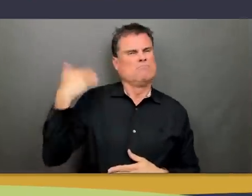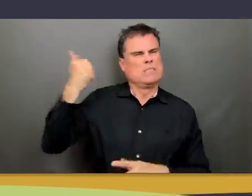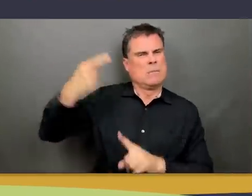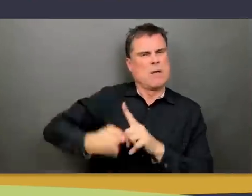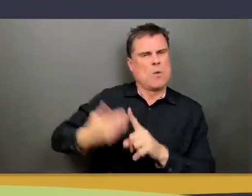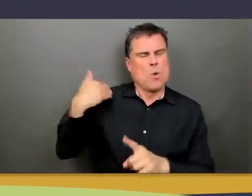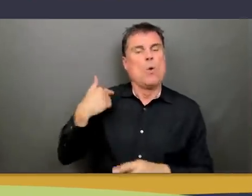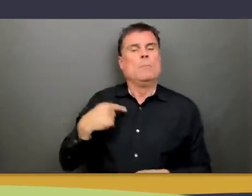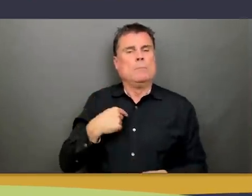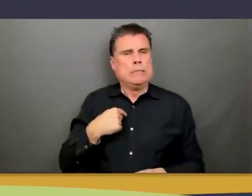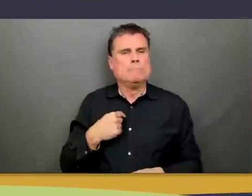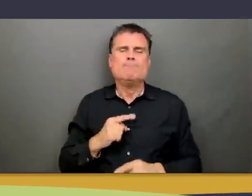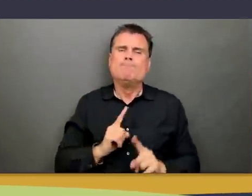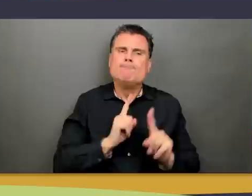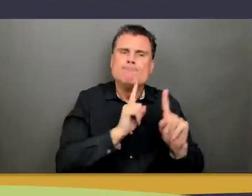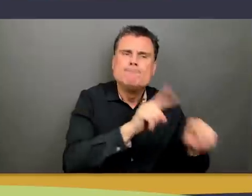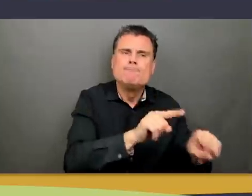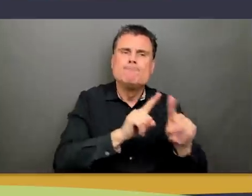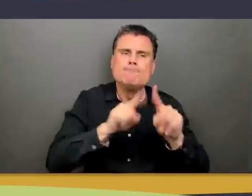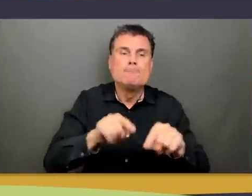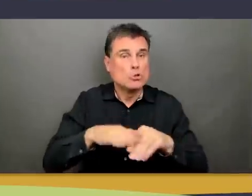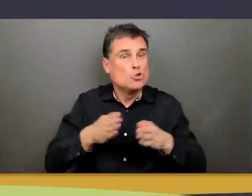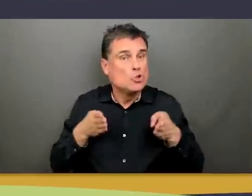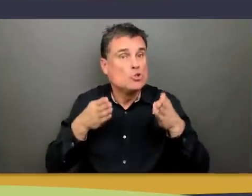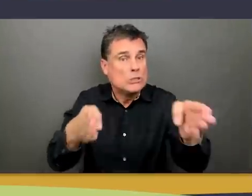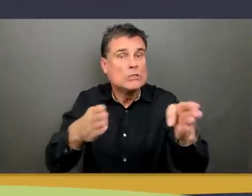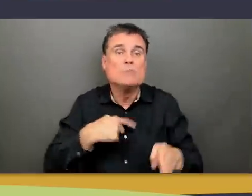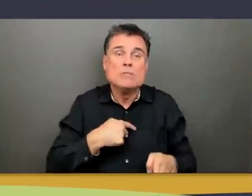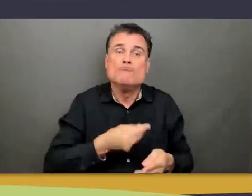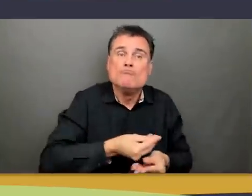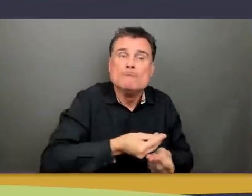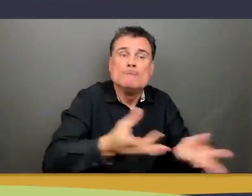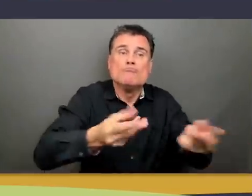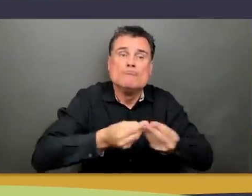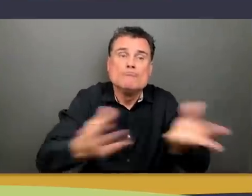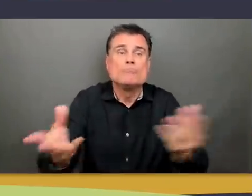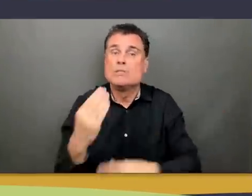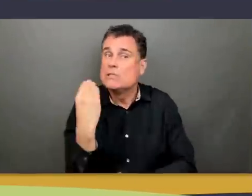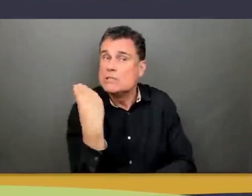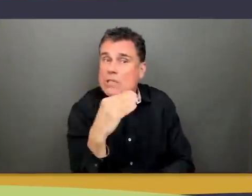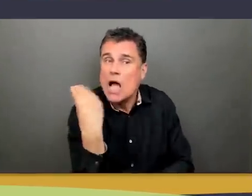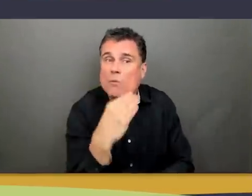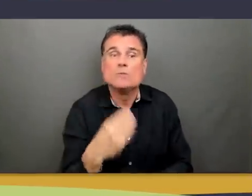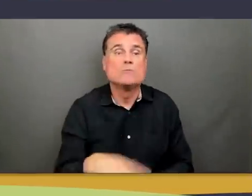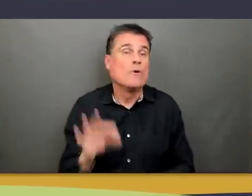streets. And it's just snowballed. It's just snowballed from that point where